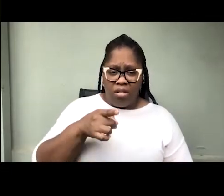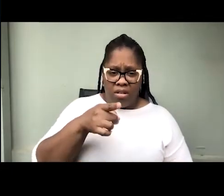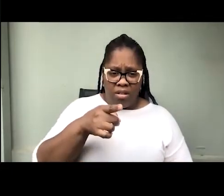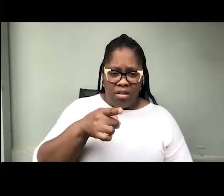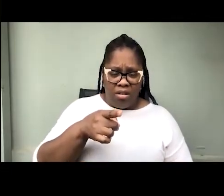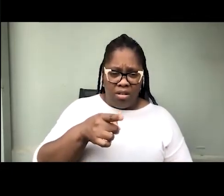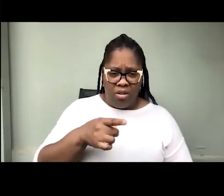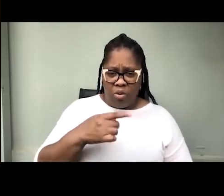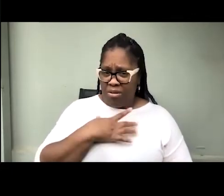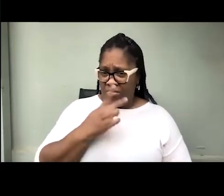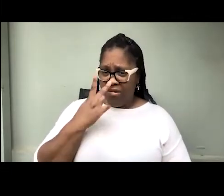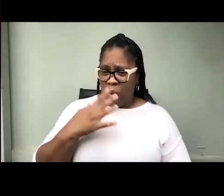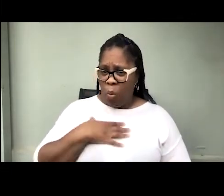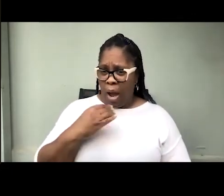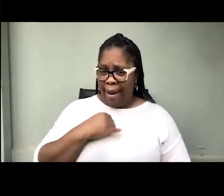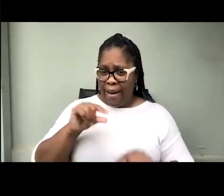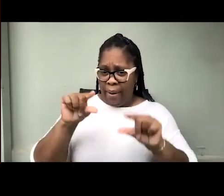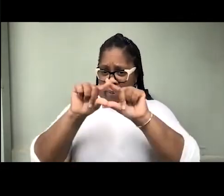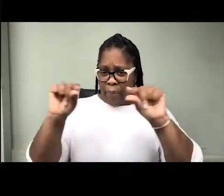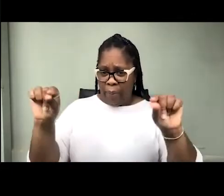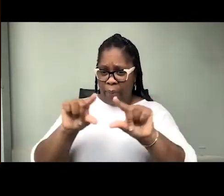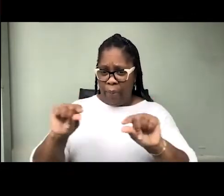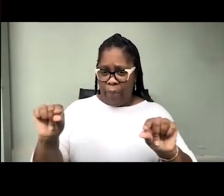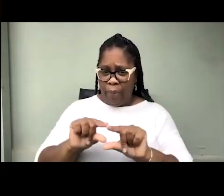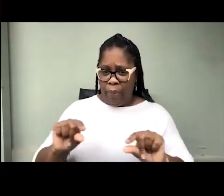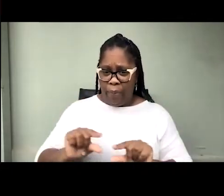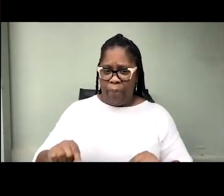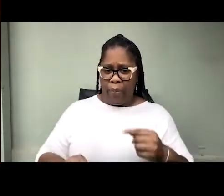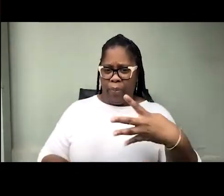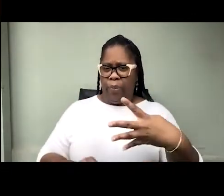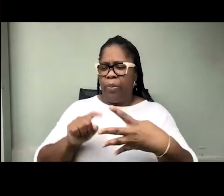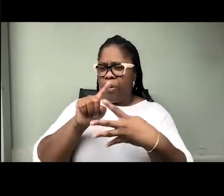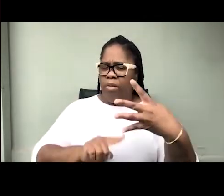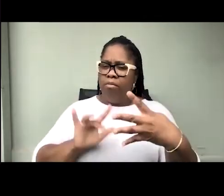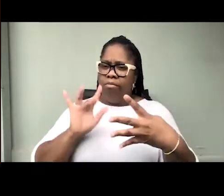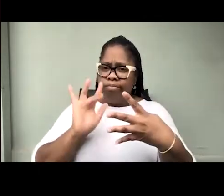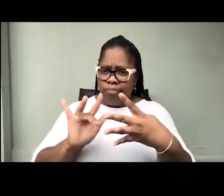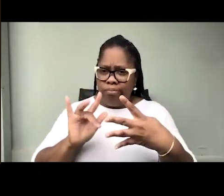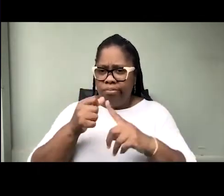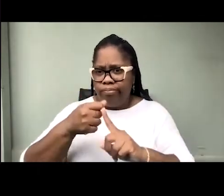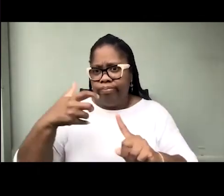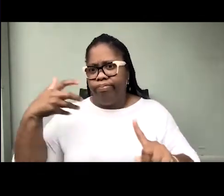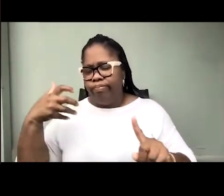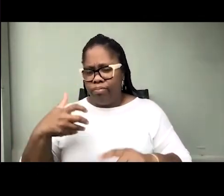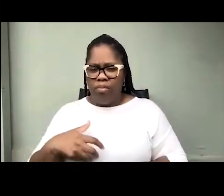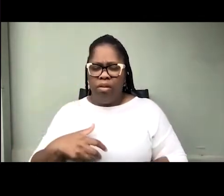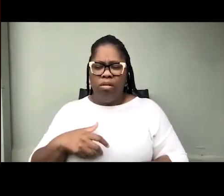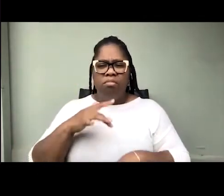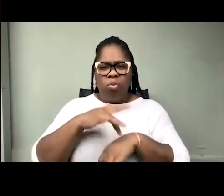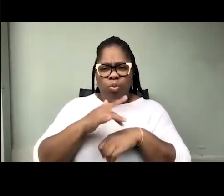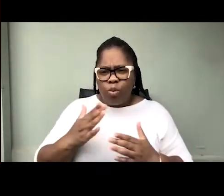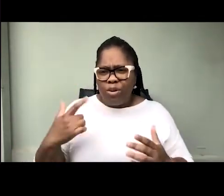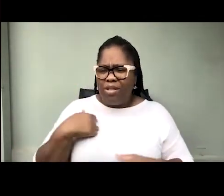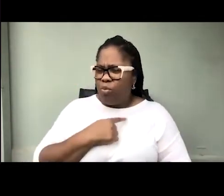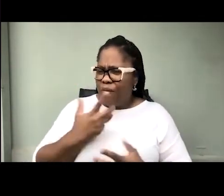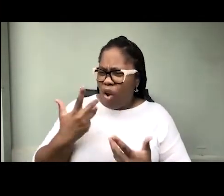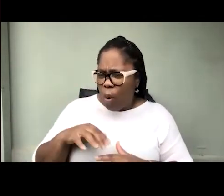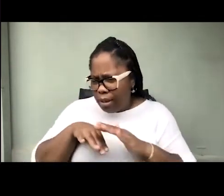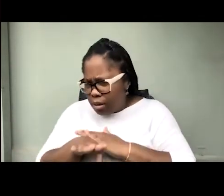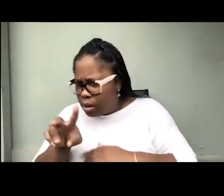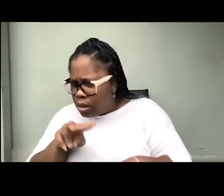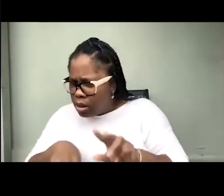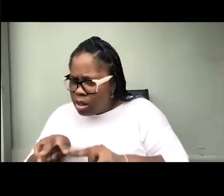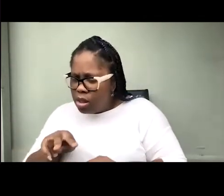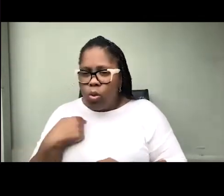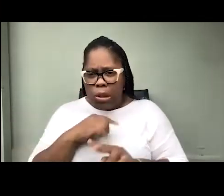those white boxes, they will expand to share resources that we've vetted. We've really tried to find the best resources